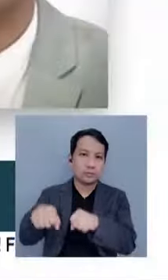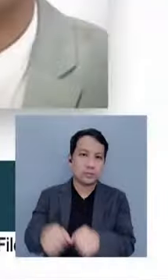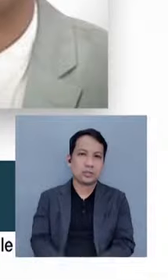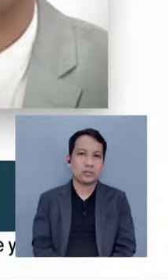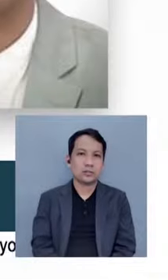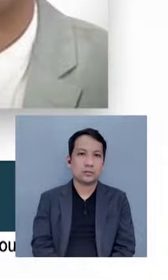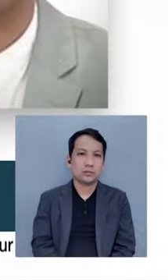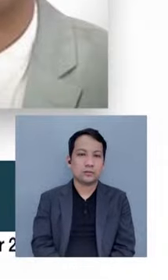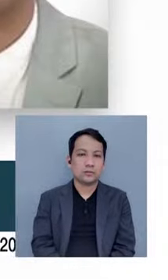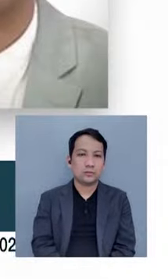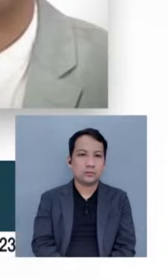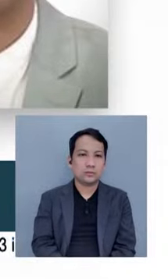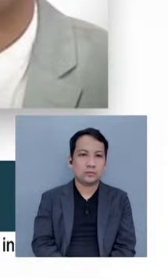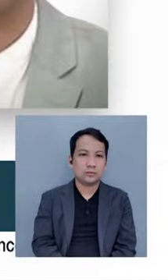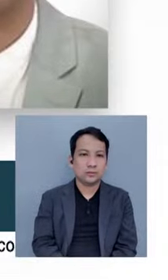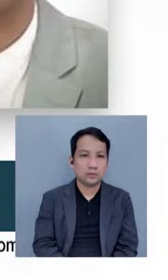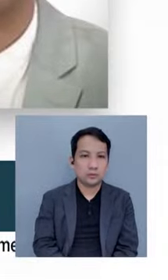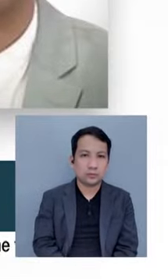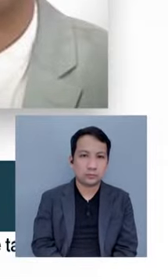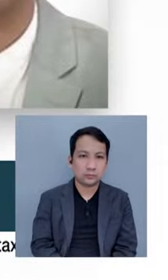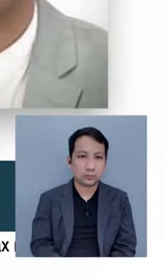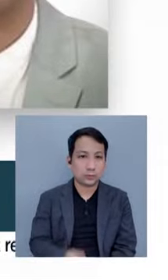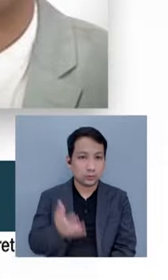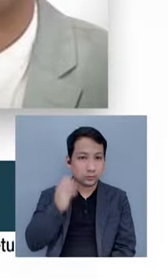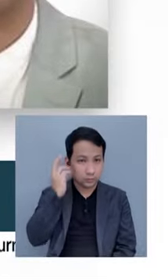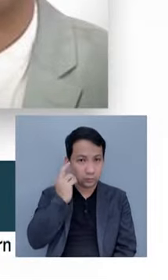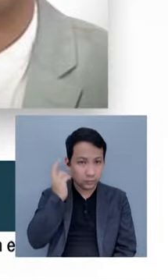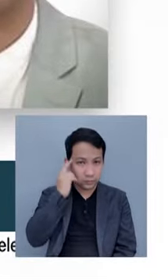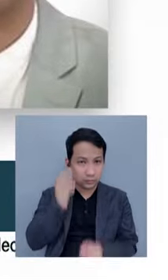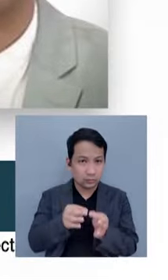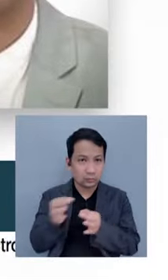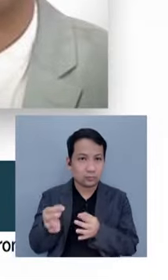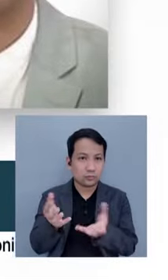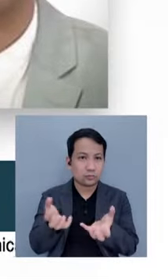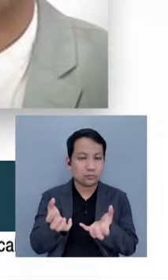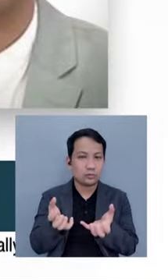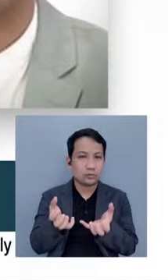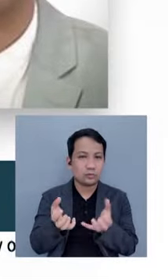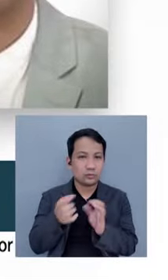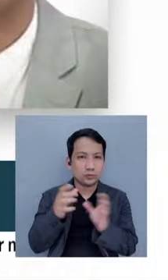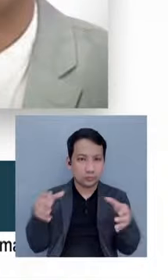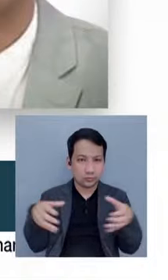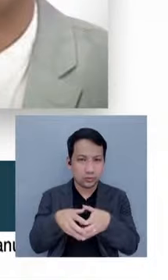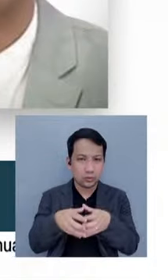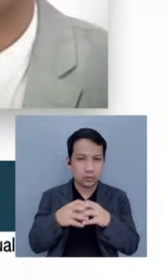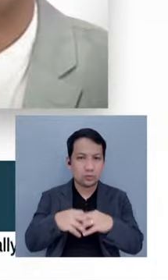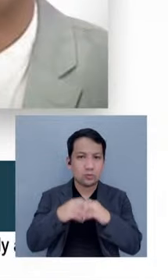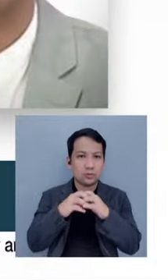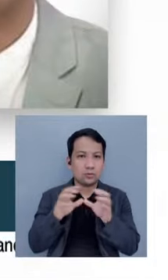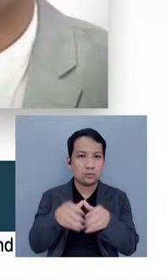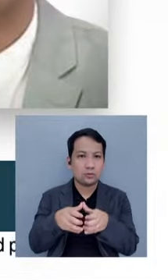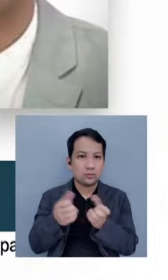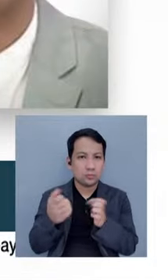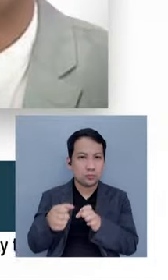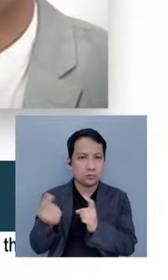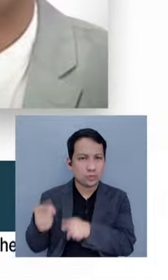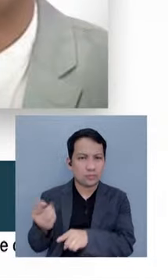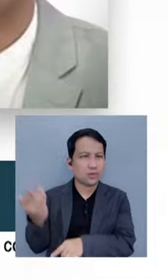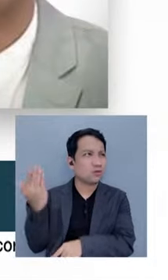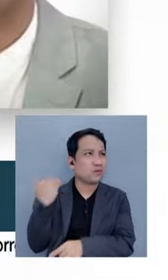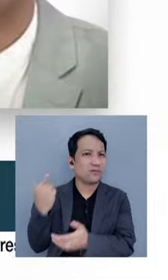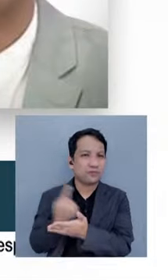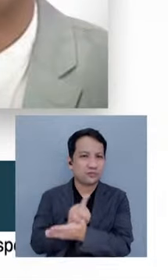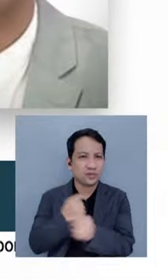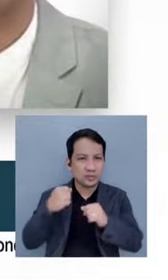The reason why it was expanded from coastal to maritime council is that because of the series of events